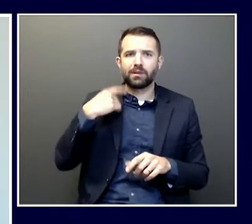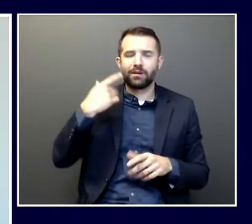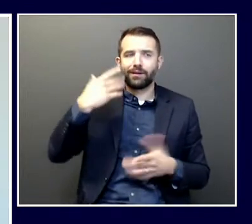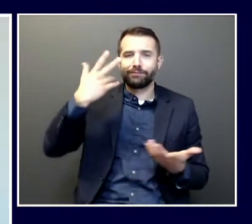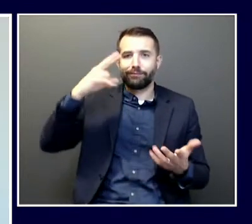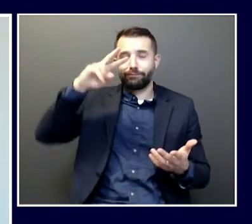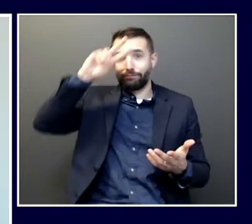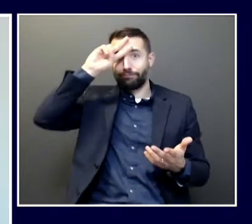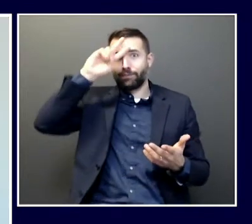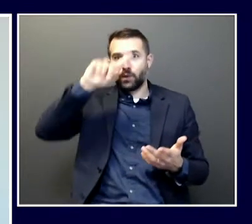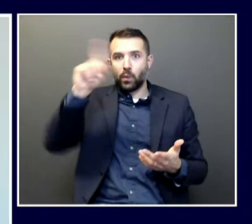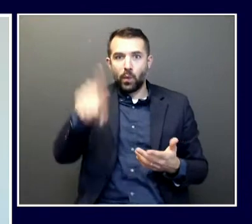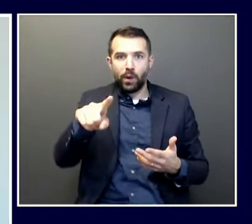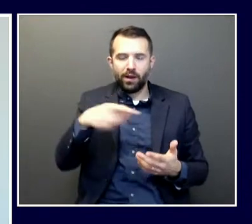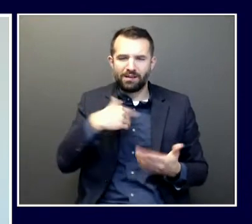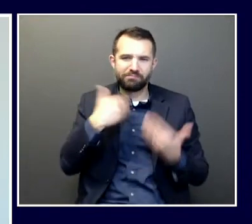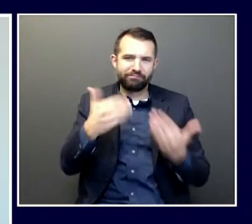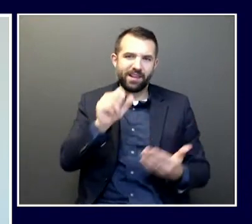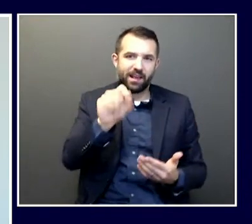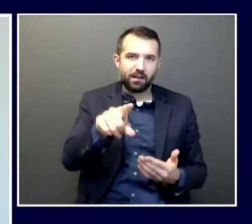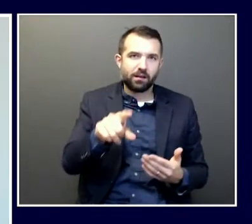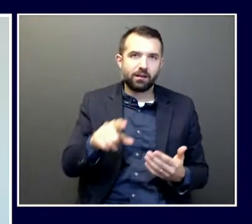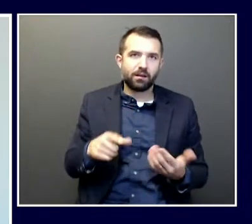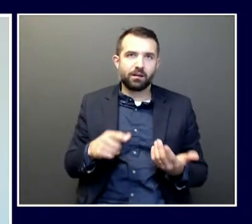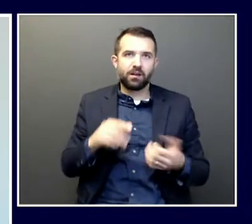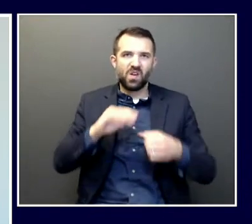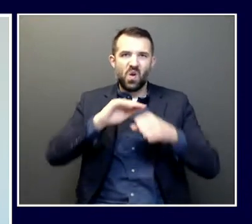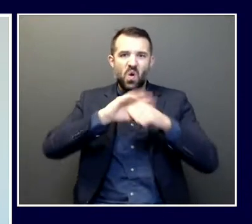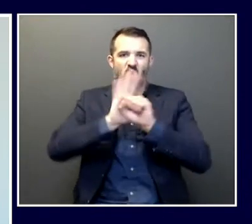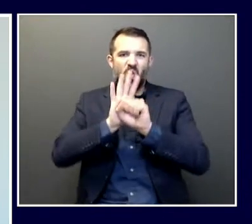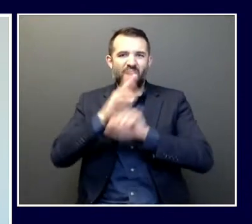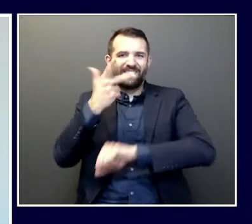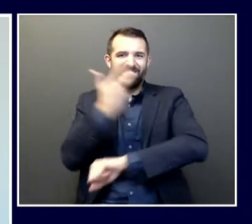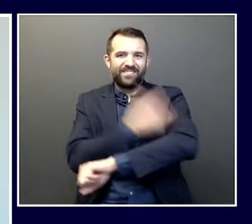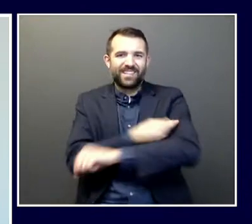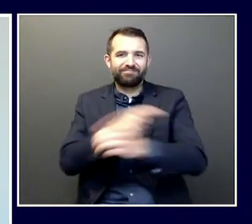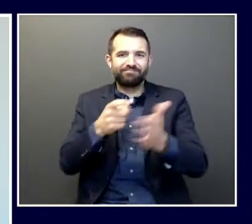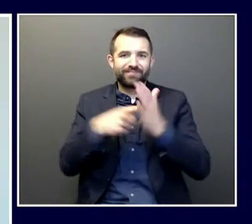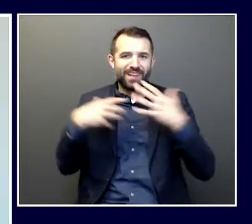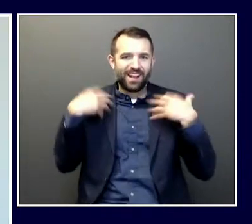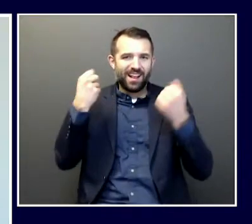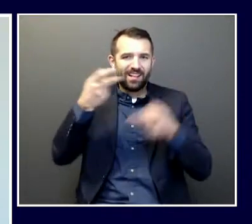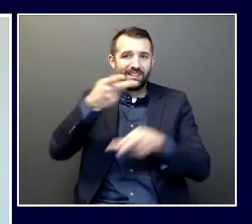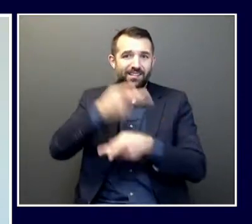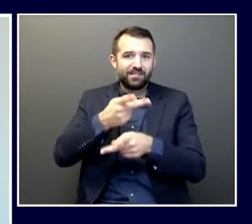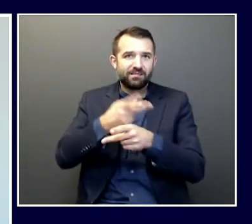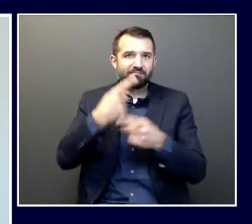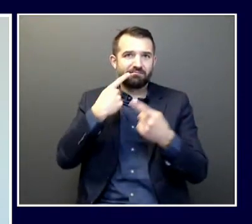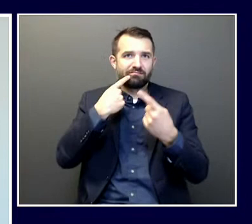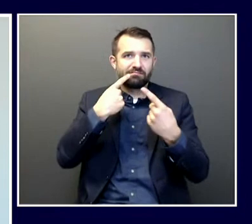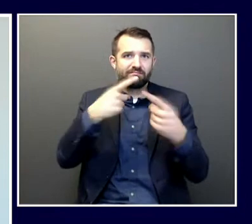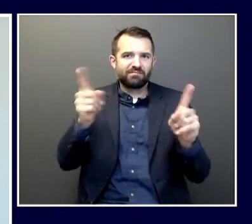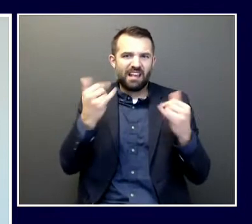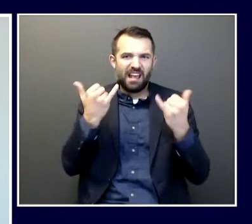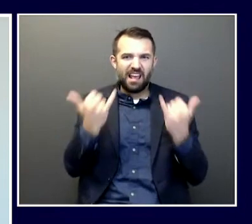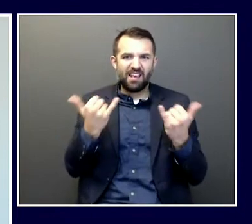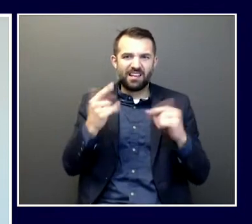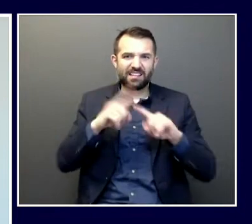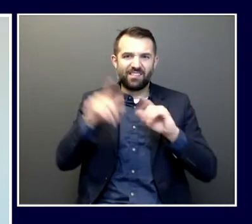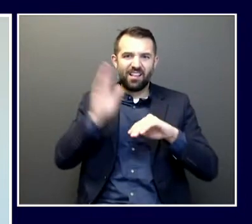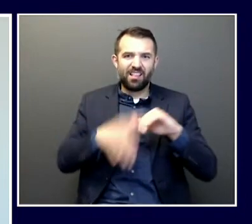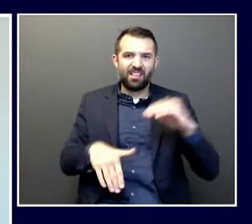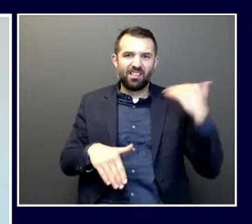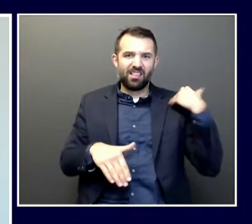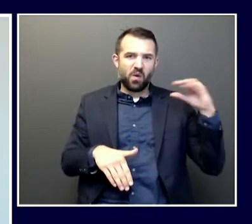COVID-19 for healthcare workers, how is that different than what went into place on October 29th or in effect on October 29th?